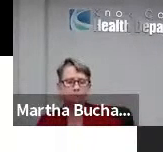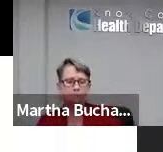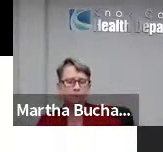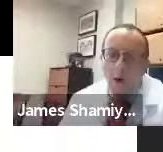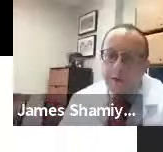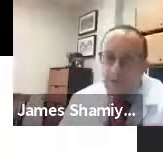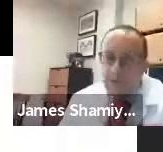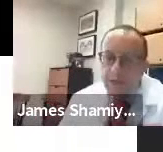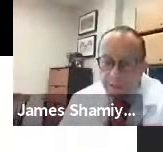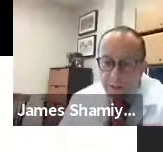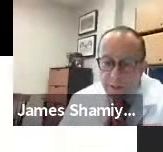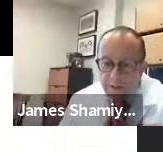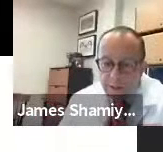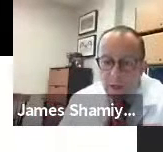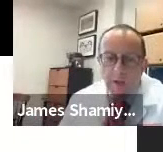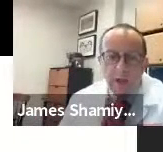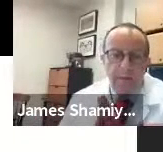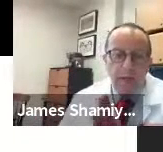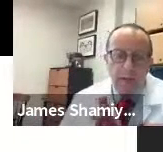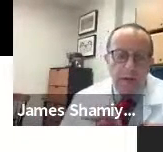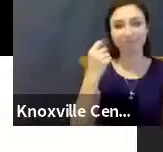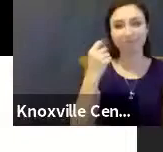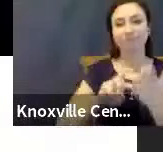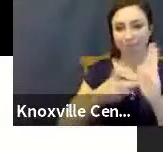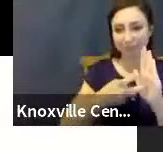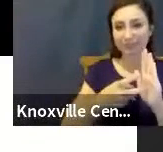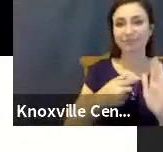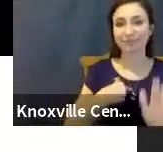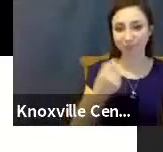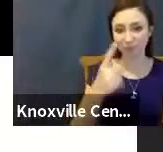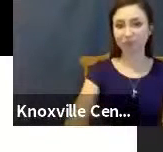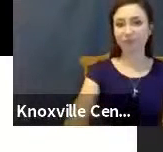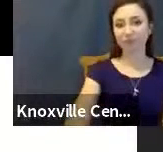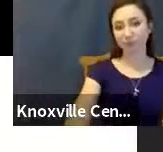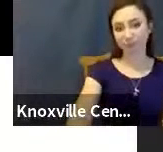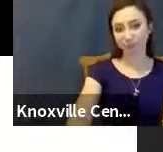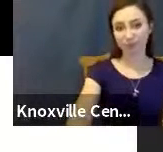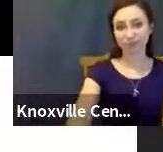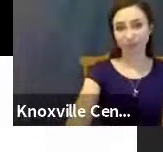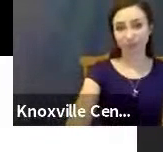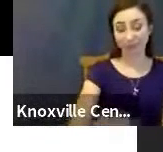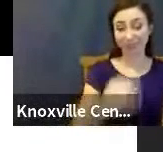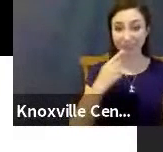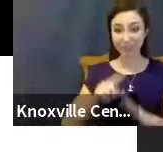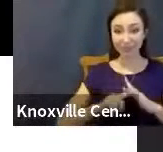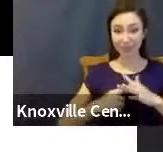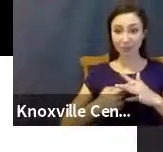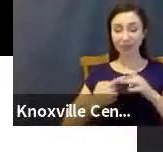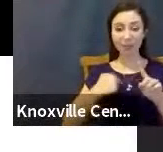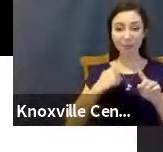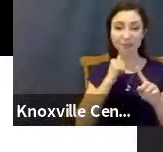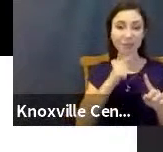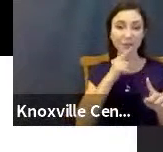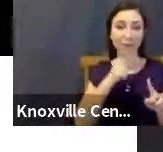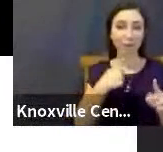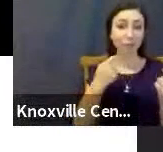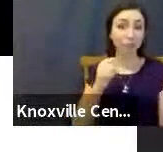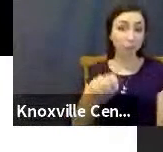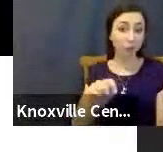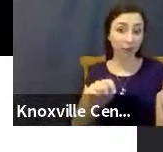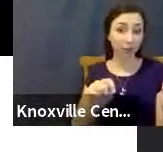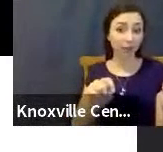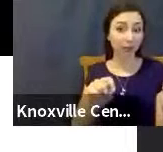escalation? Oh, I see. I see. Oh, yeah. No. As I said in the beginning, I'm trying to